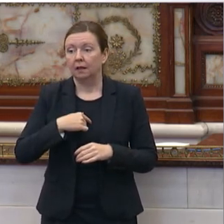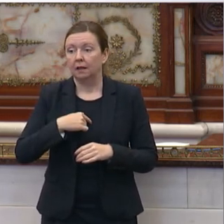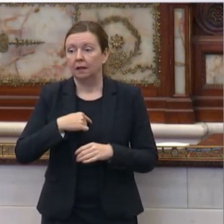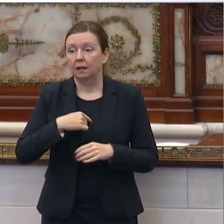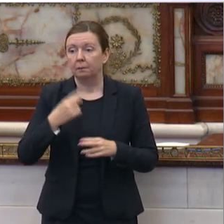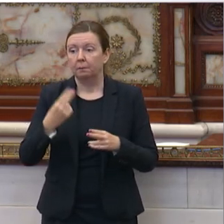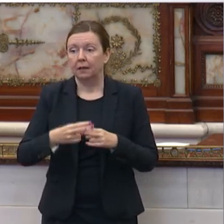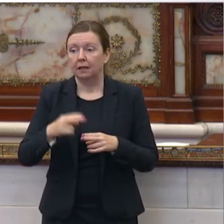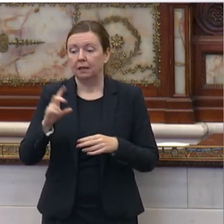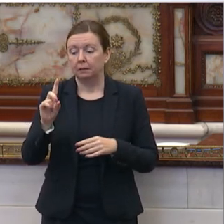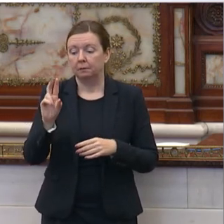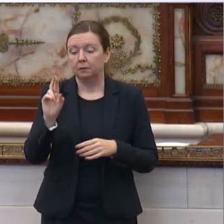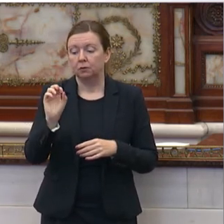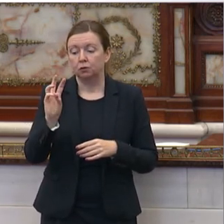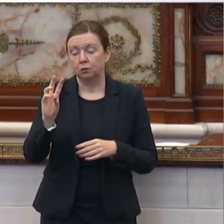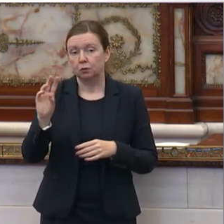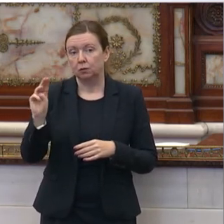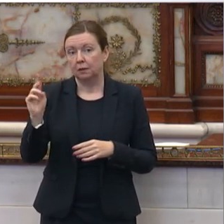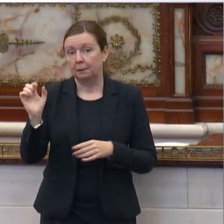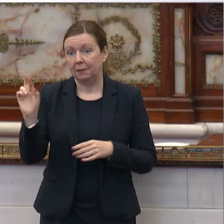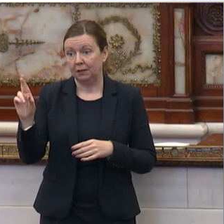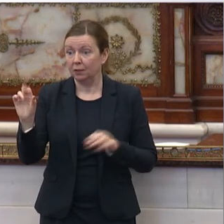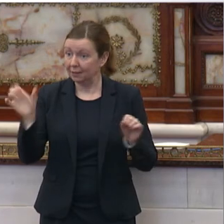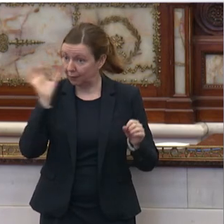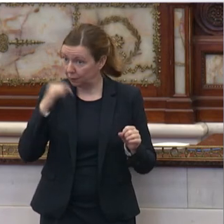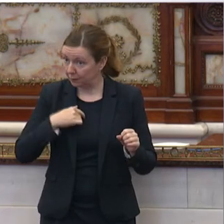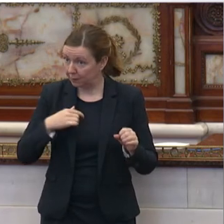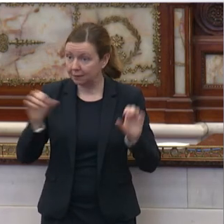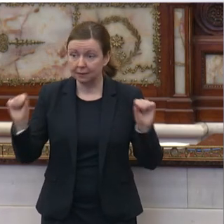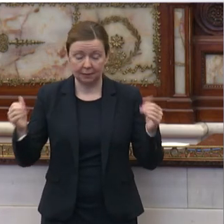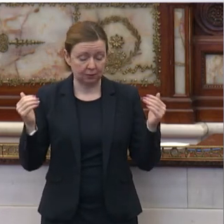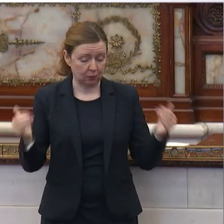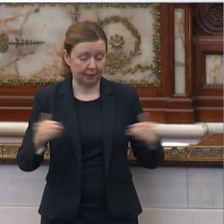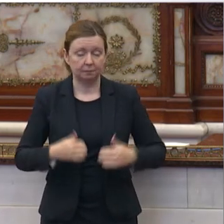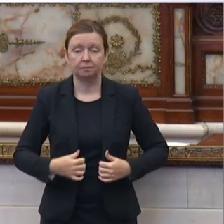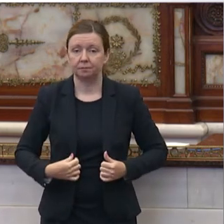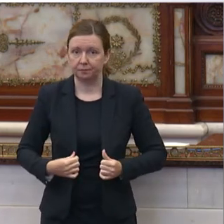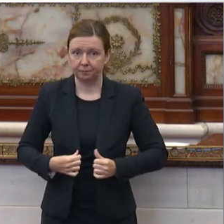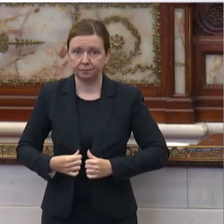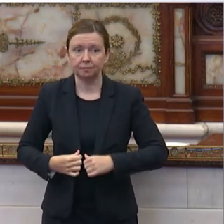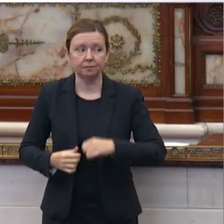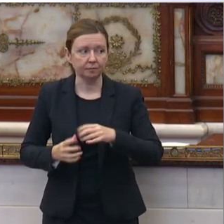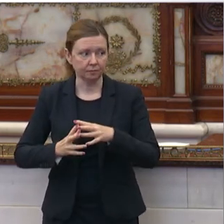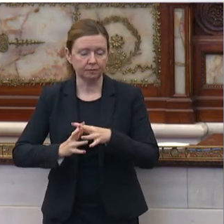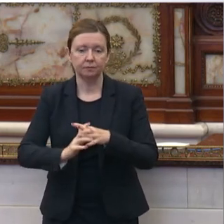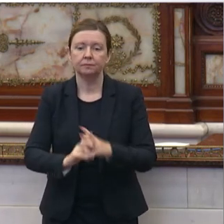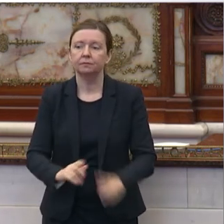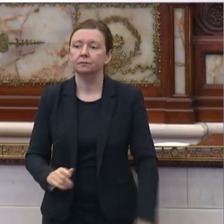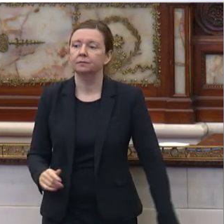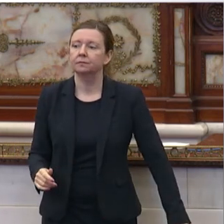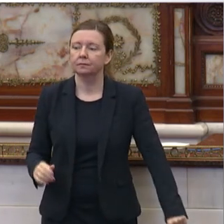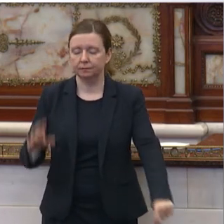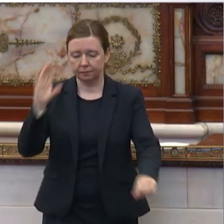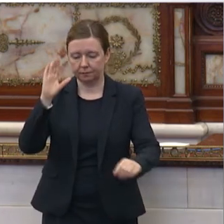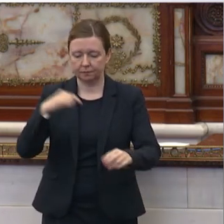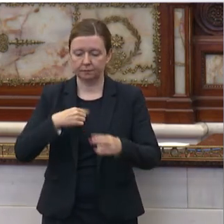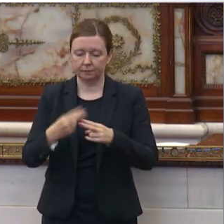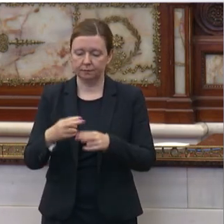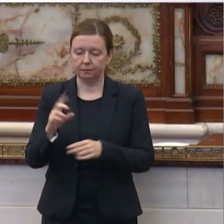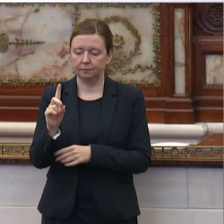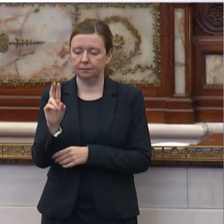Hi, my name is Drew Miller. Can you hear me? Yes, we can. Please proceed. Can you hear? Okay. Hi, my name is Drew